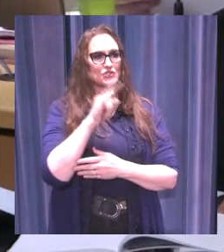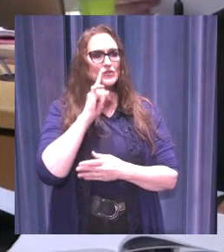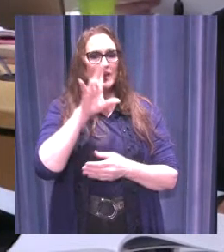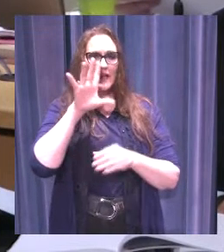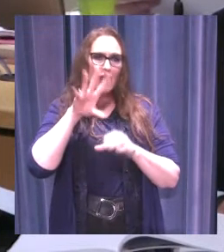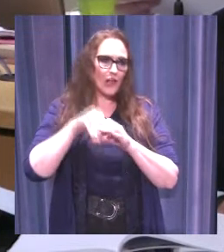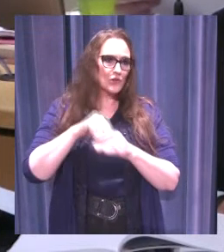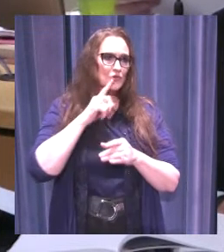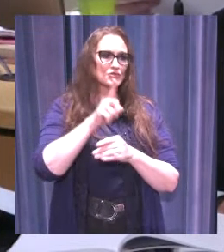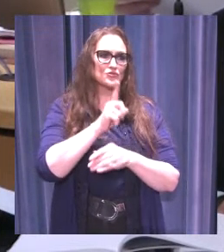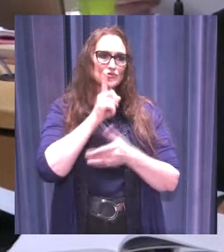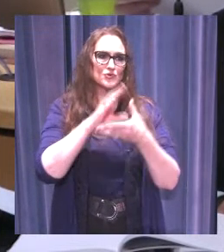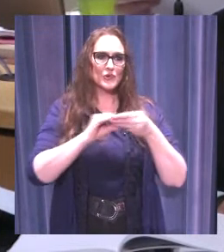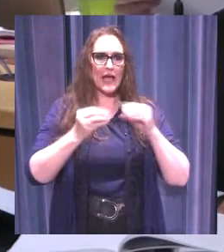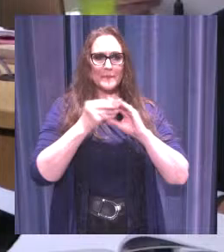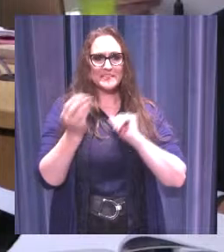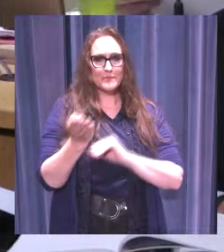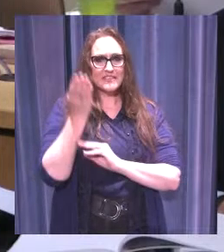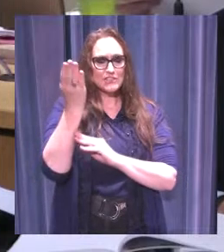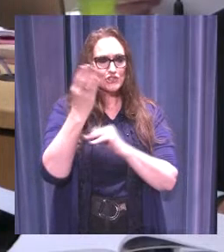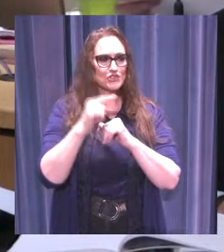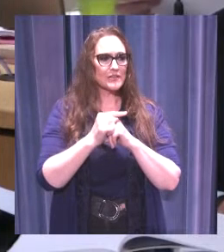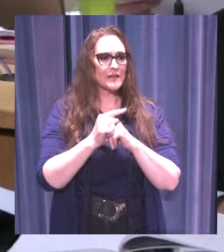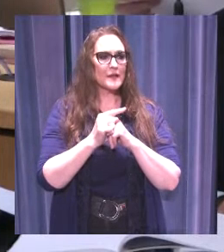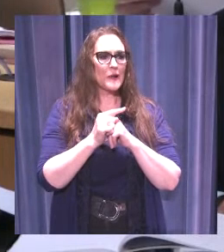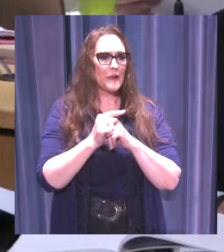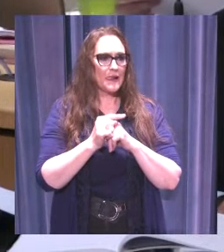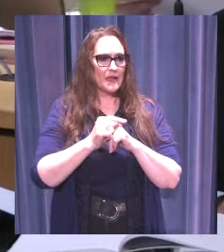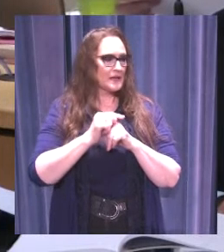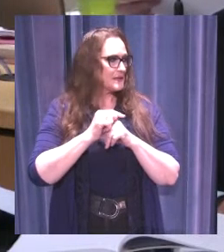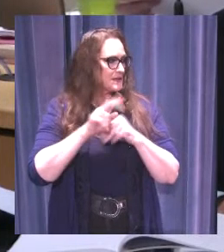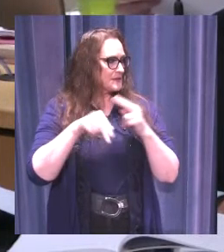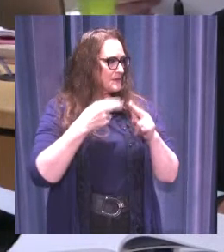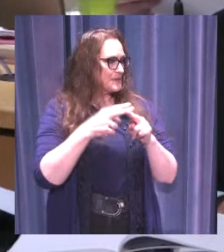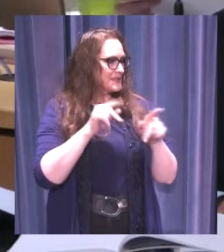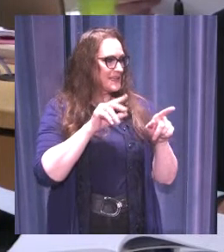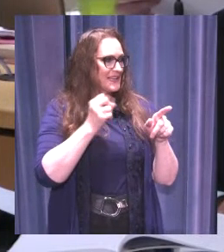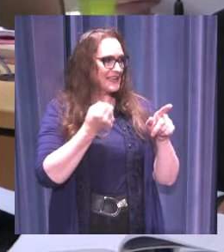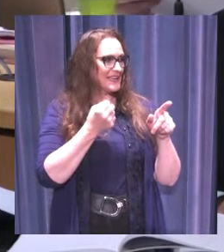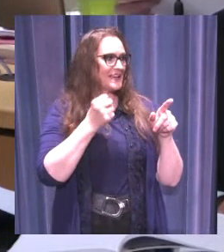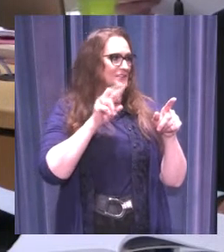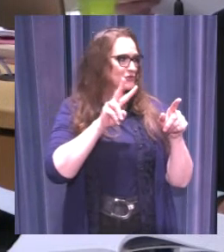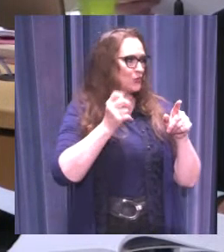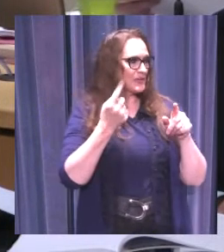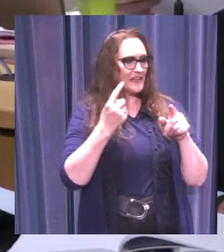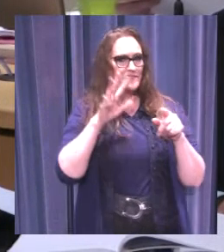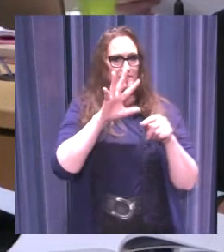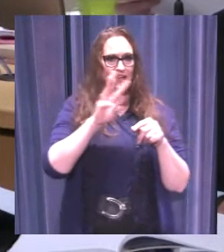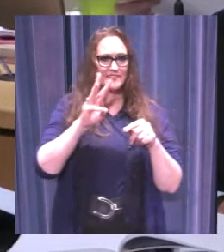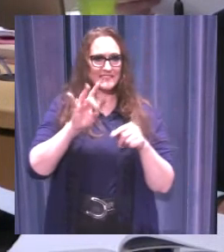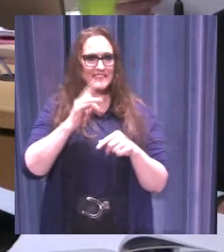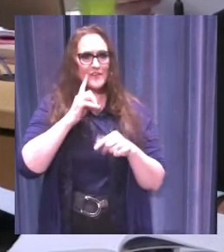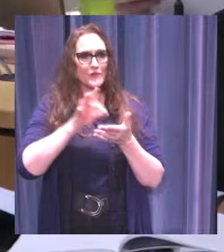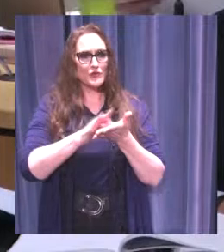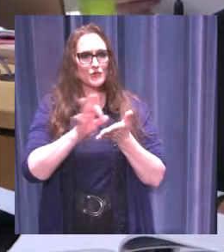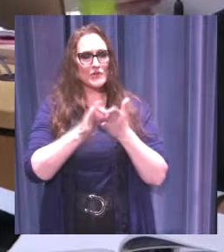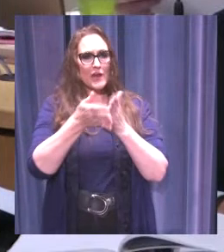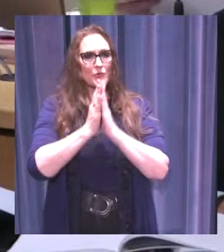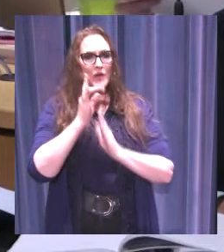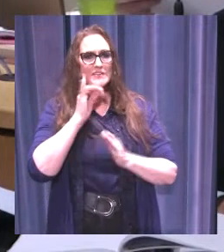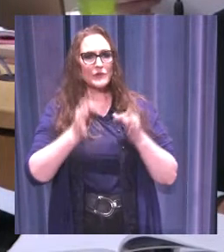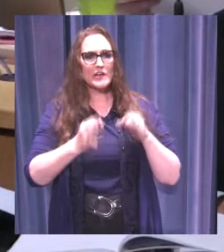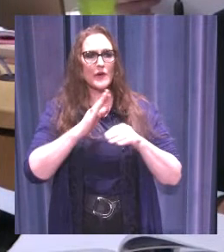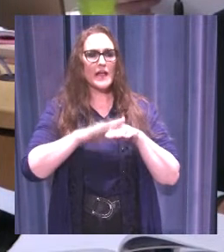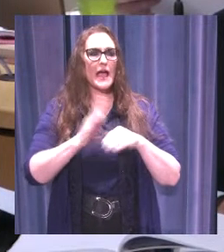please find true copies of the petition pursuant to MCL 211.56A, affidavit of treasurer, and request for hearing